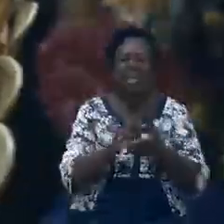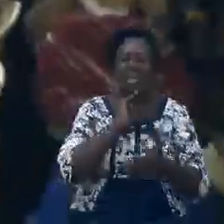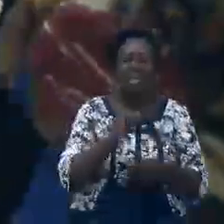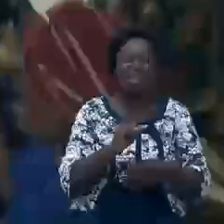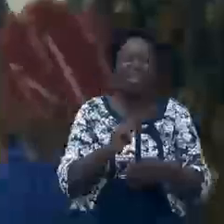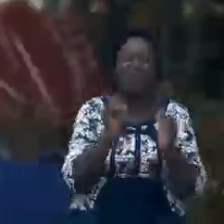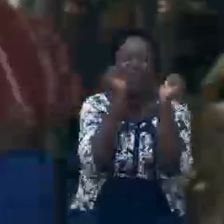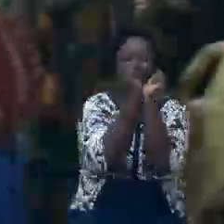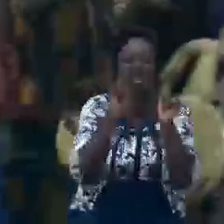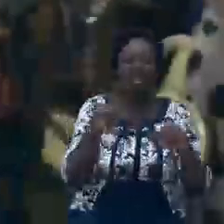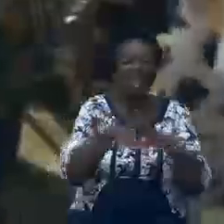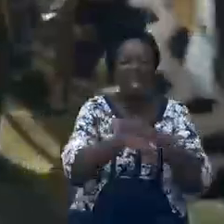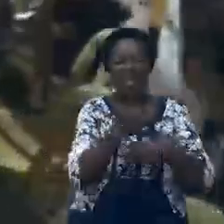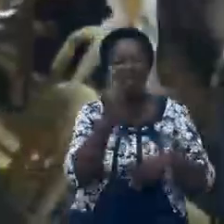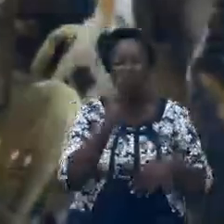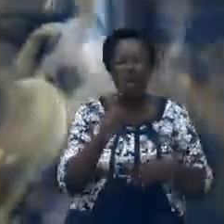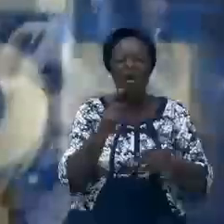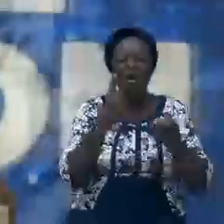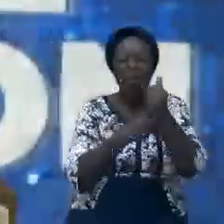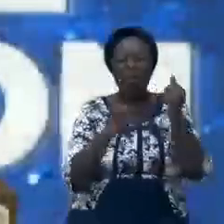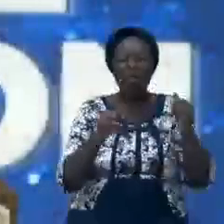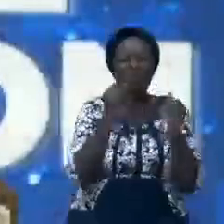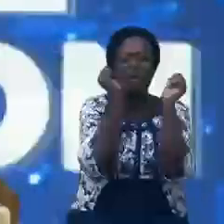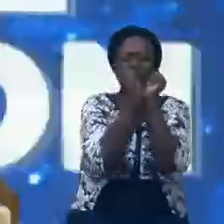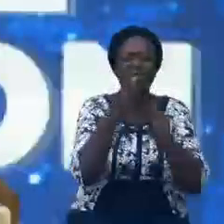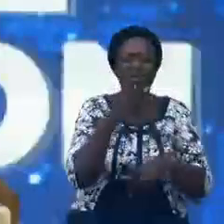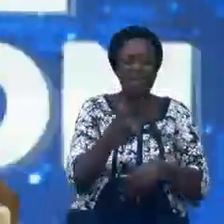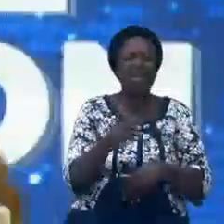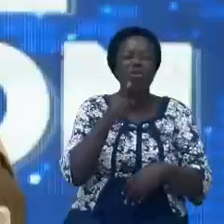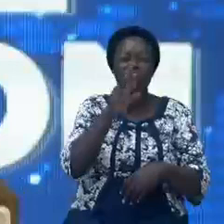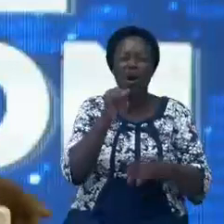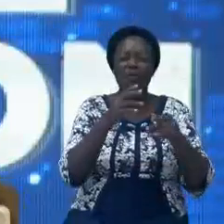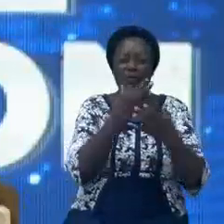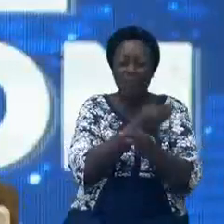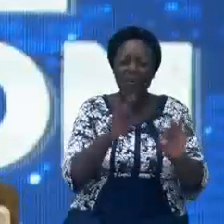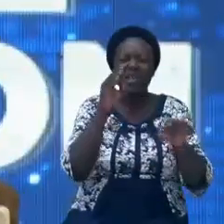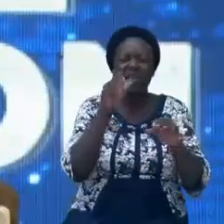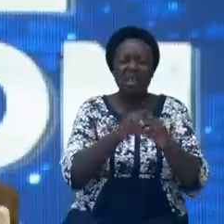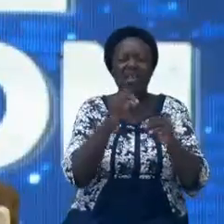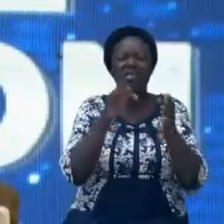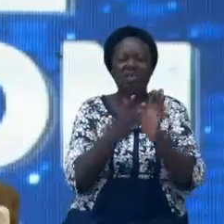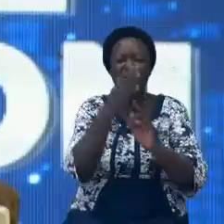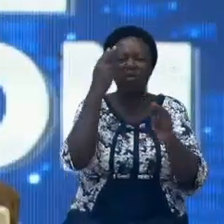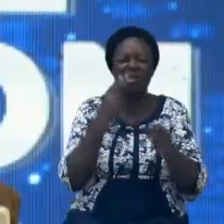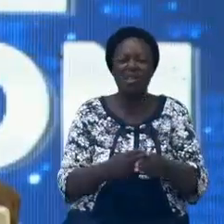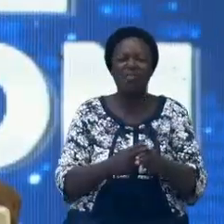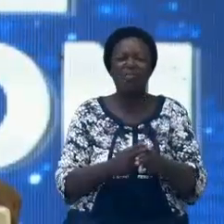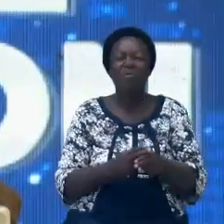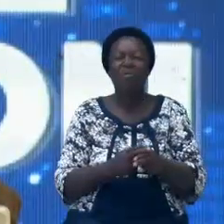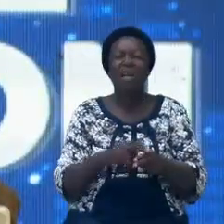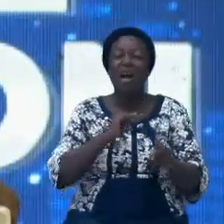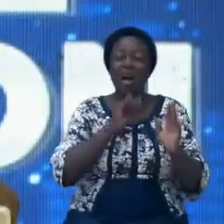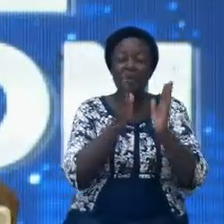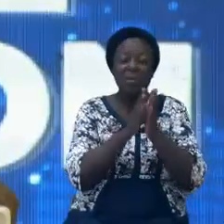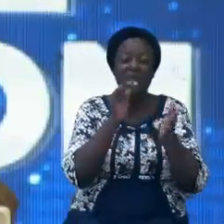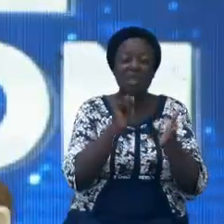chain, any shackle, anything that is binding anyone, holding you captive there, you are